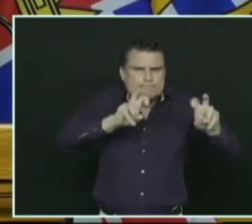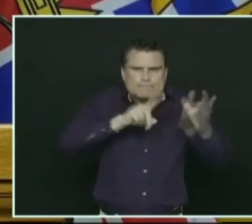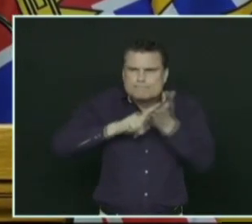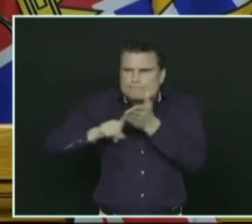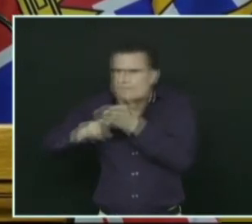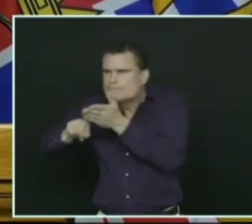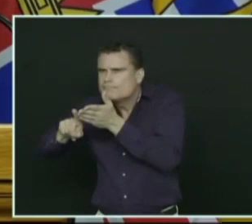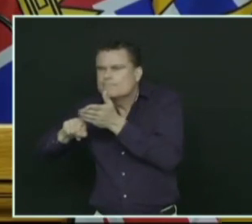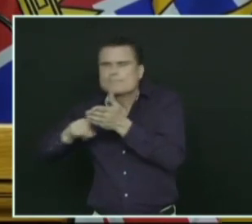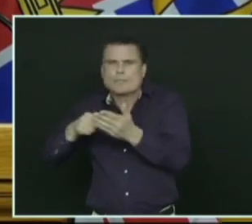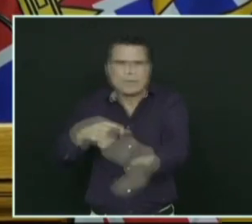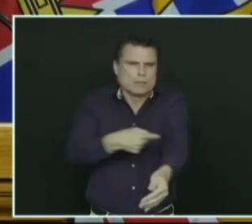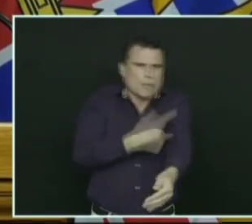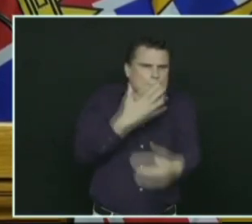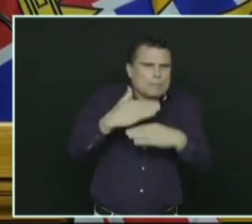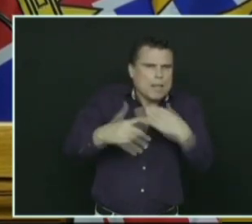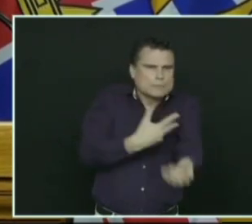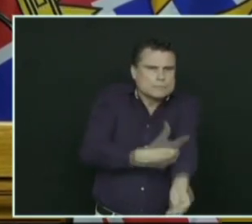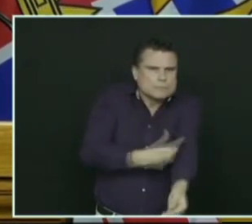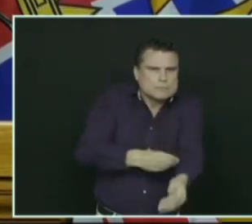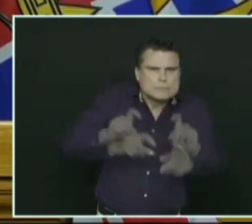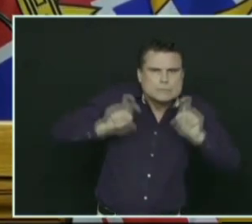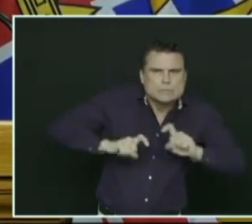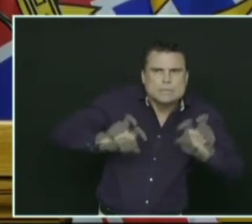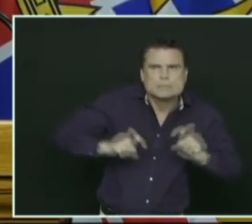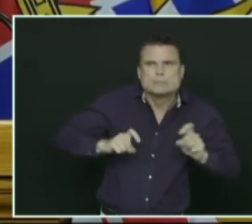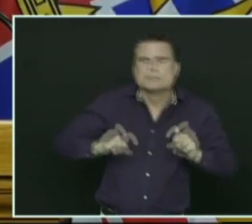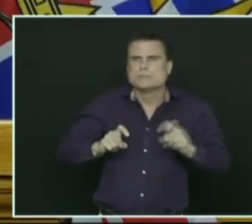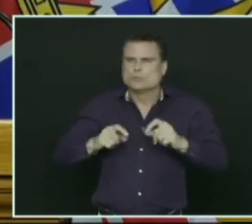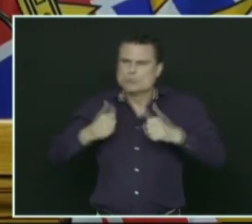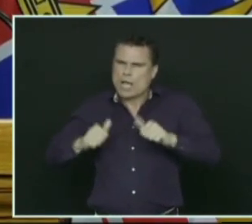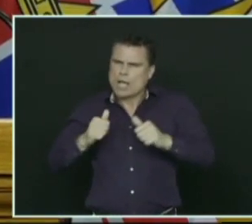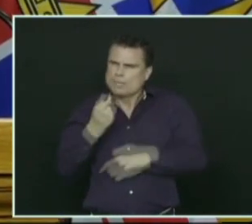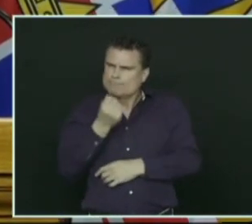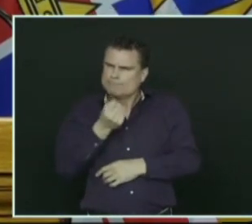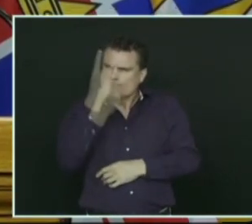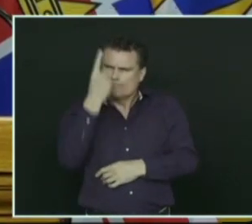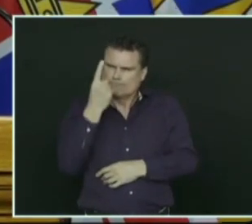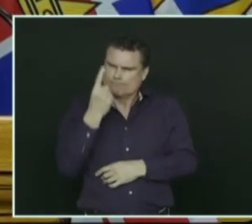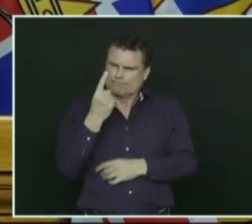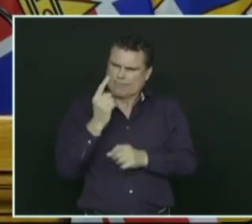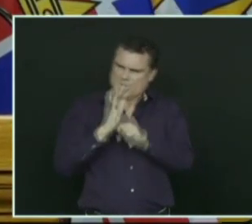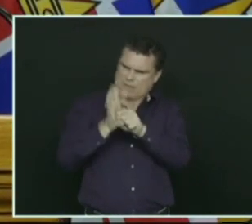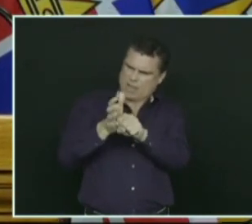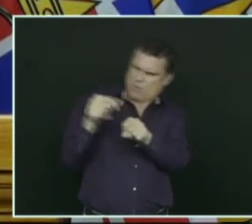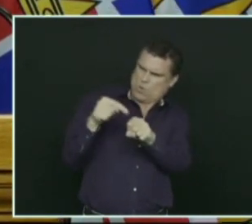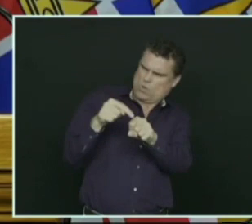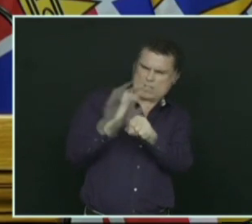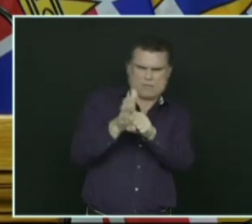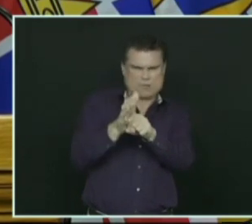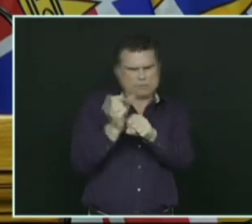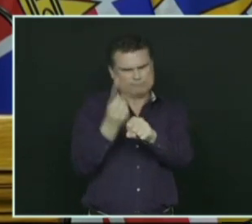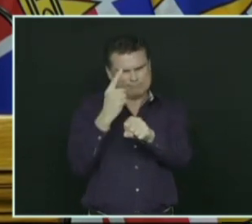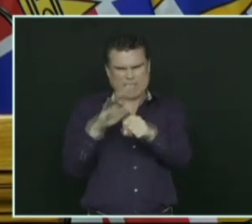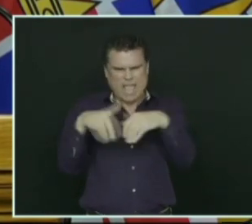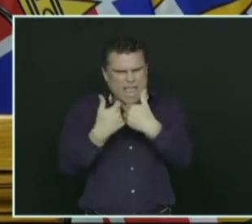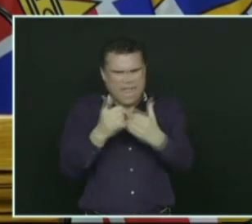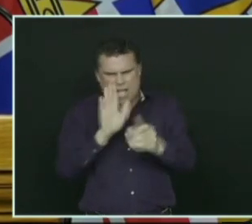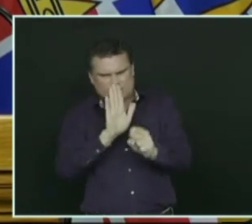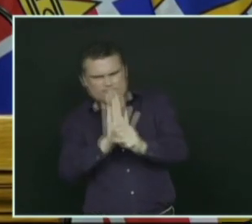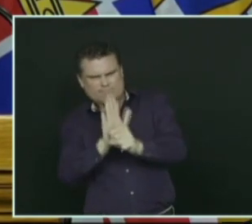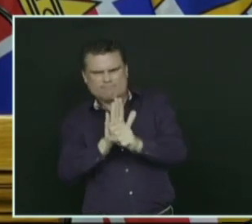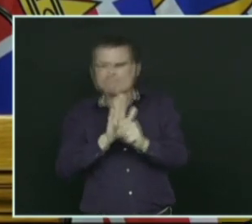in residents in a care facility, that's an indication that there's been transmission that we may not have recognized for some